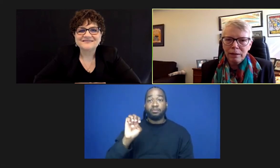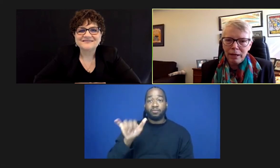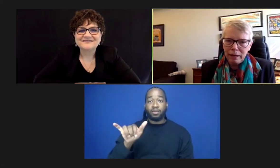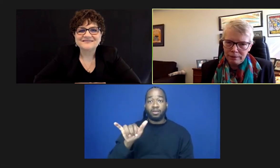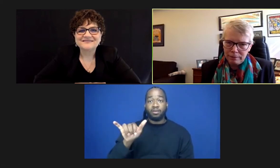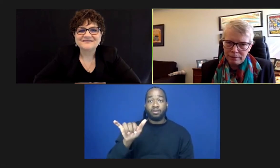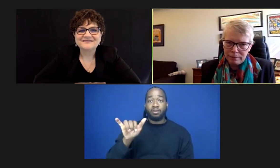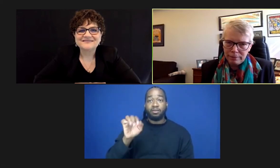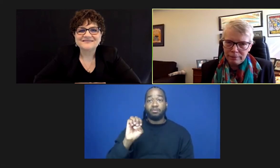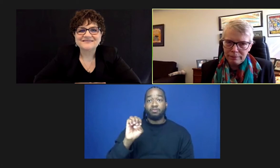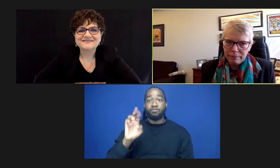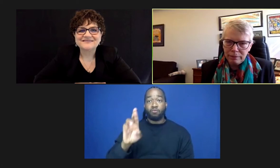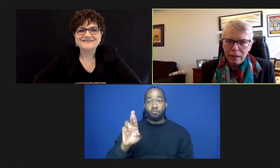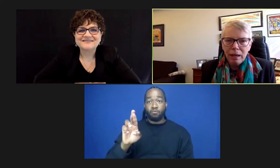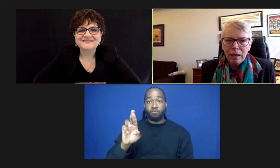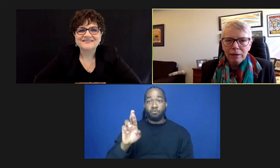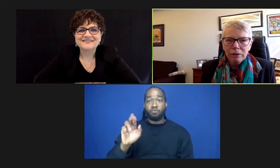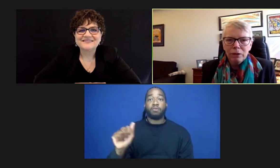@house.mn.